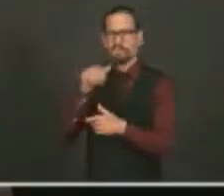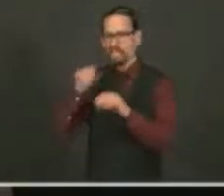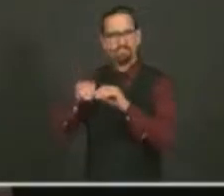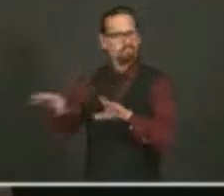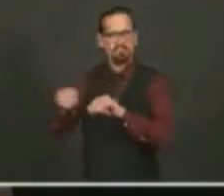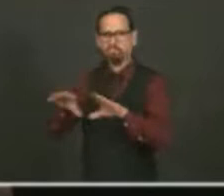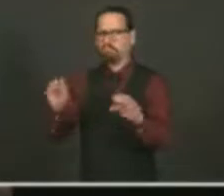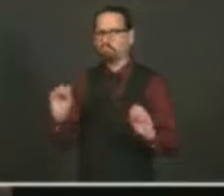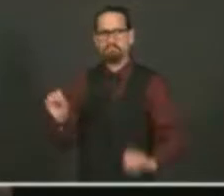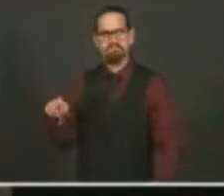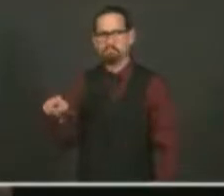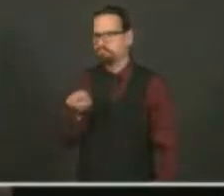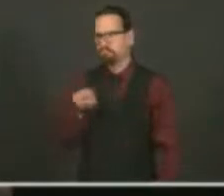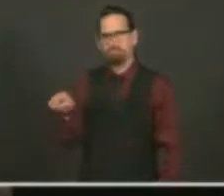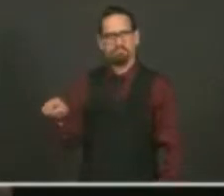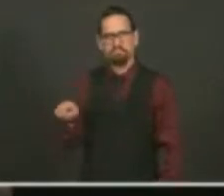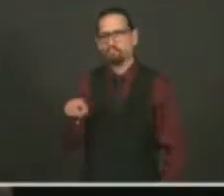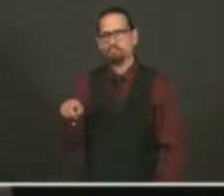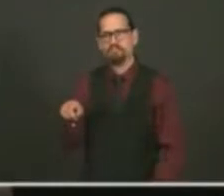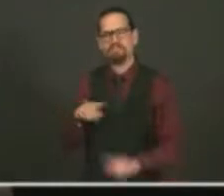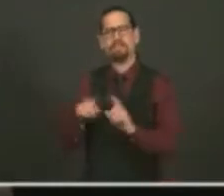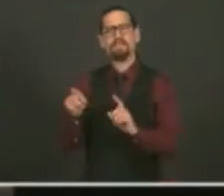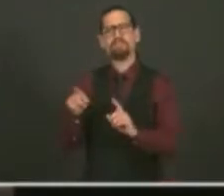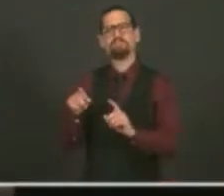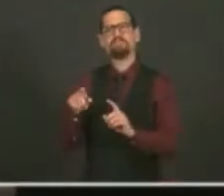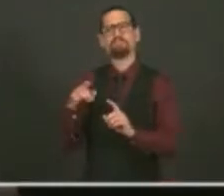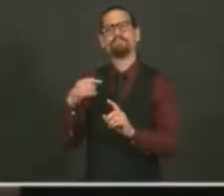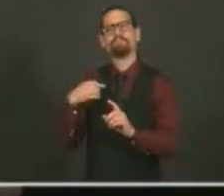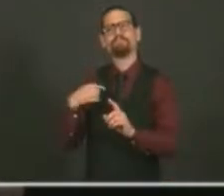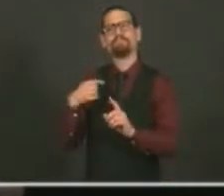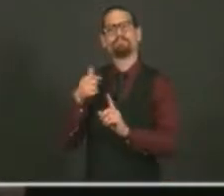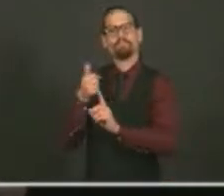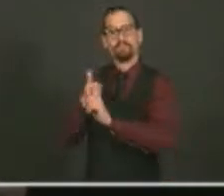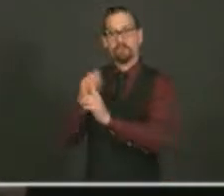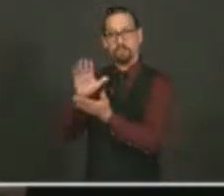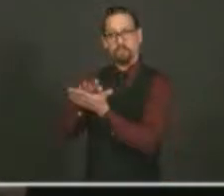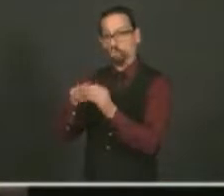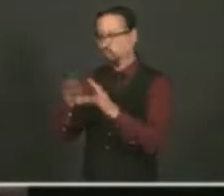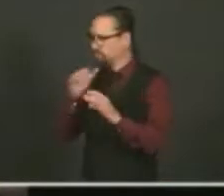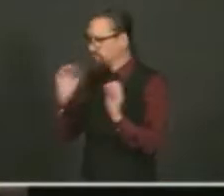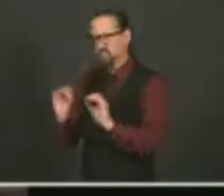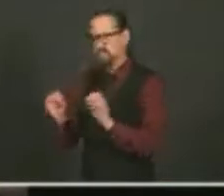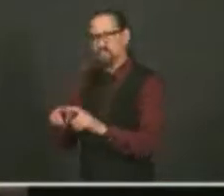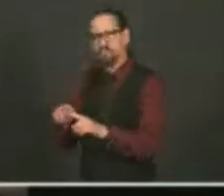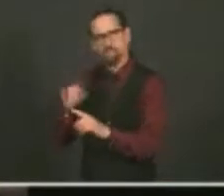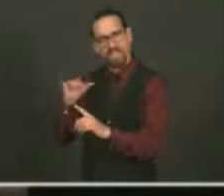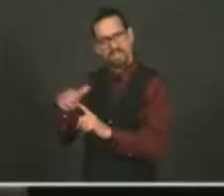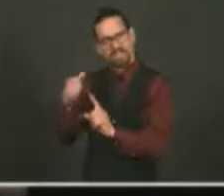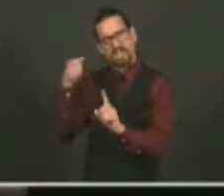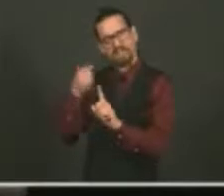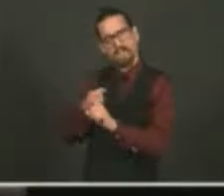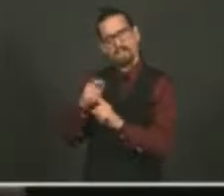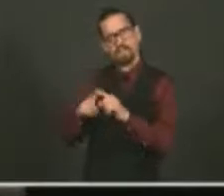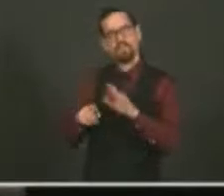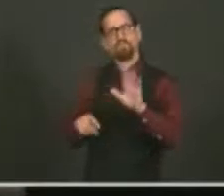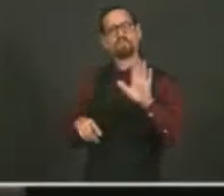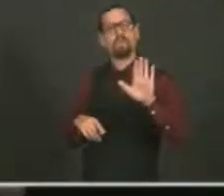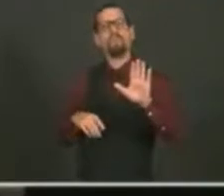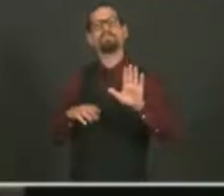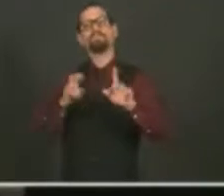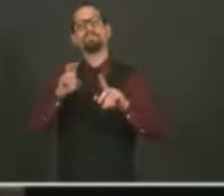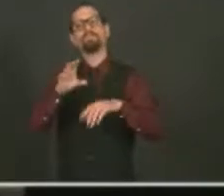either one, but not the super spreaders that we believe they were going to be. And does that impact your guidance to the Rhode Island school